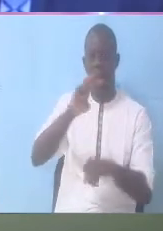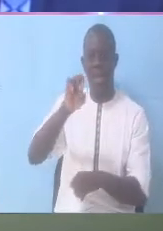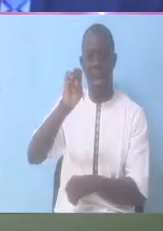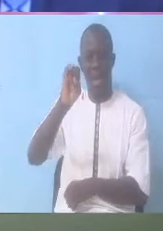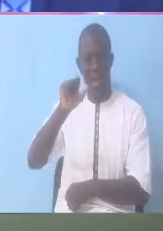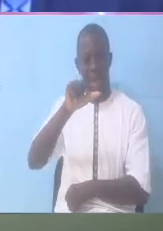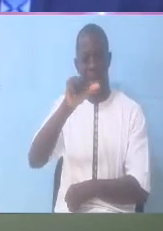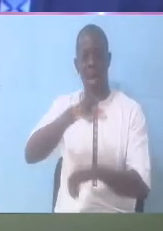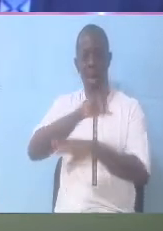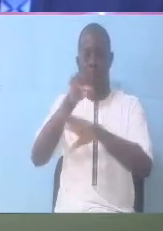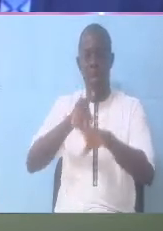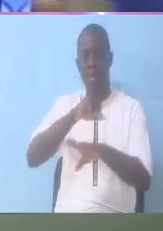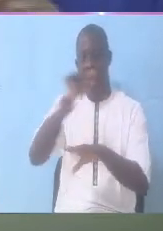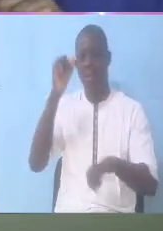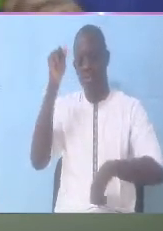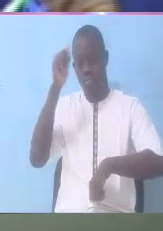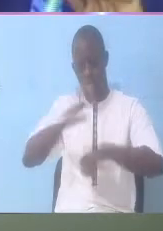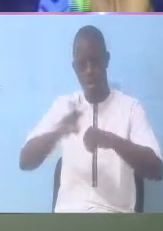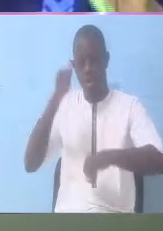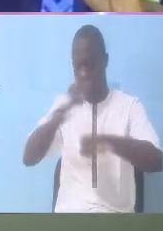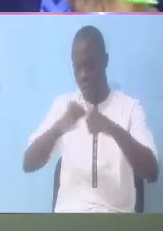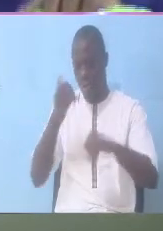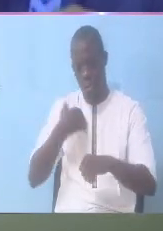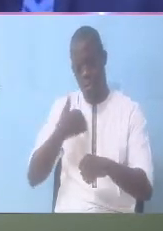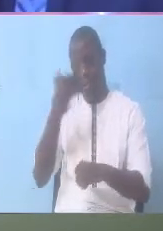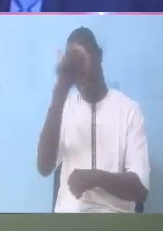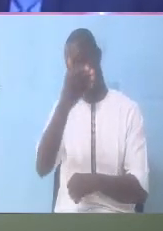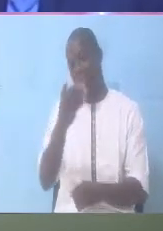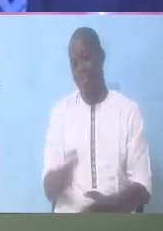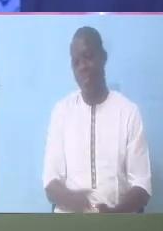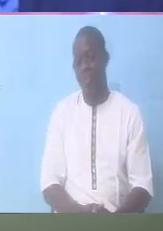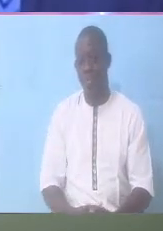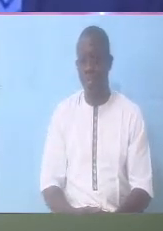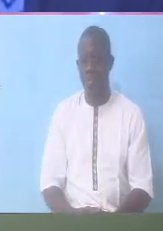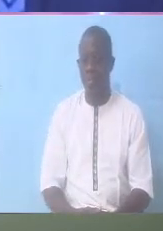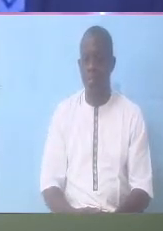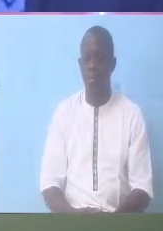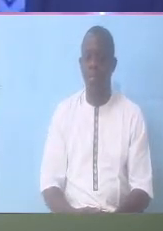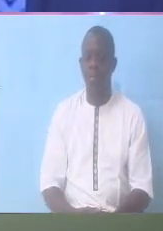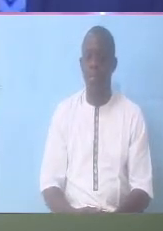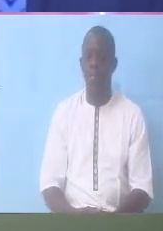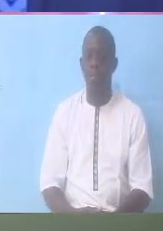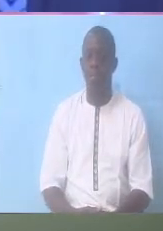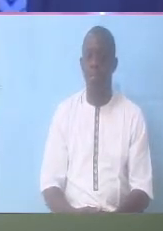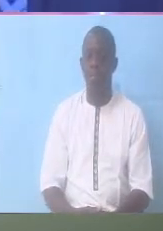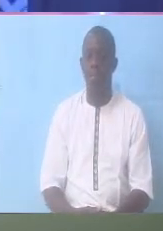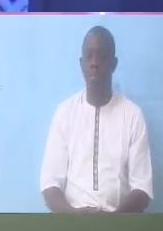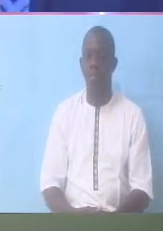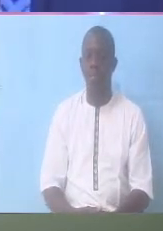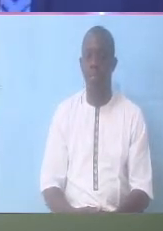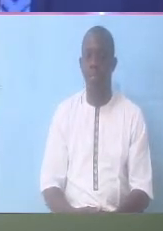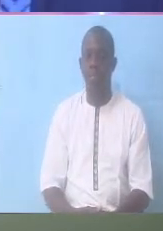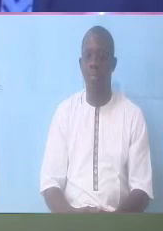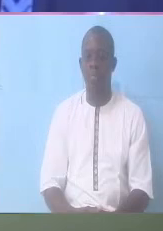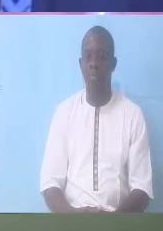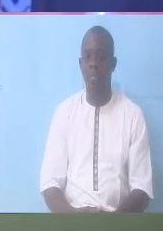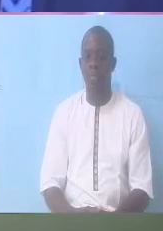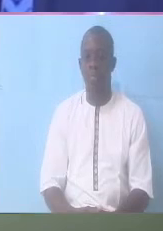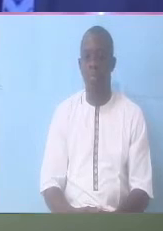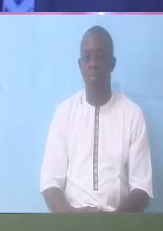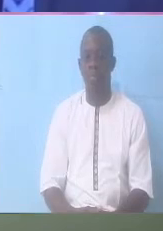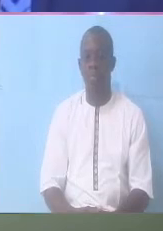men ja ikana ilipaje bari sinati NIA tajire yawo to kodi. No, there was no agreement. Musa Jamme told me that he